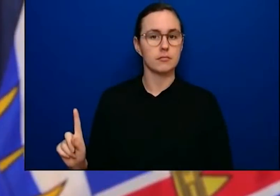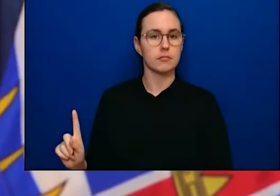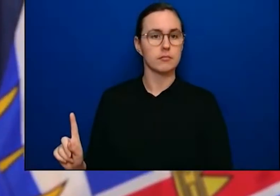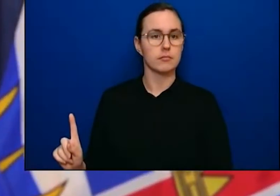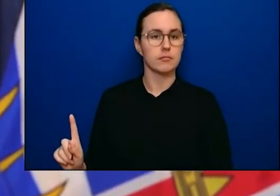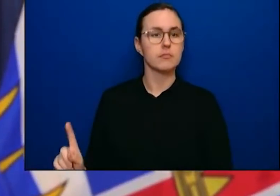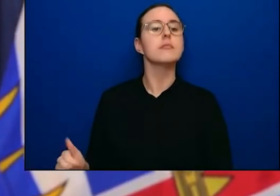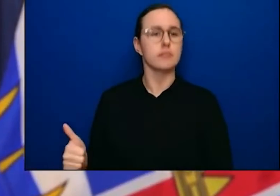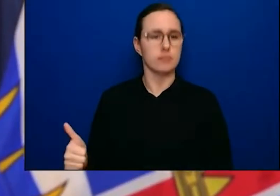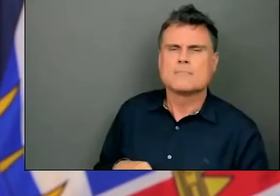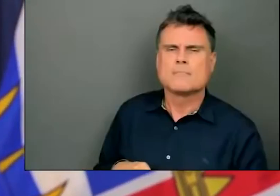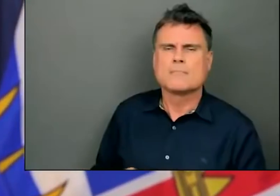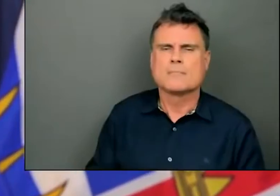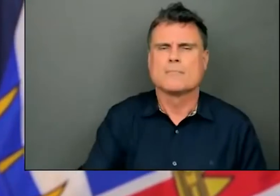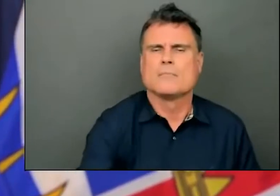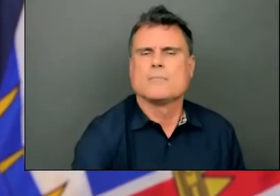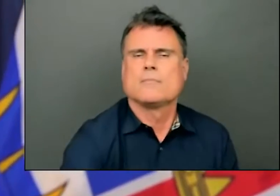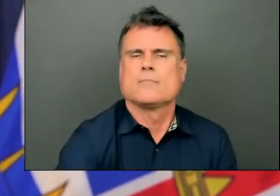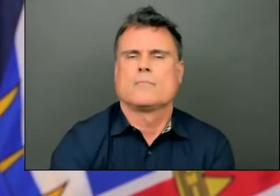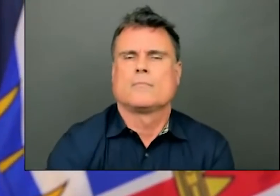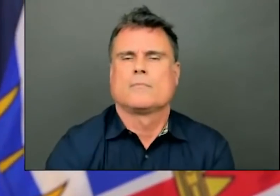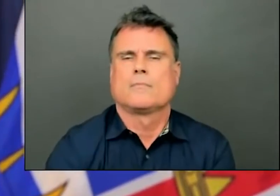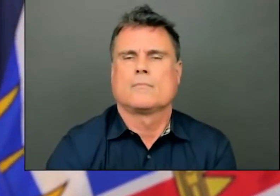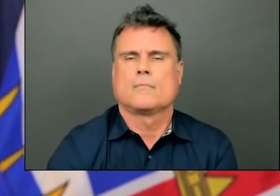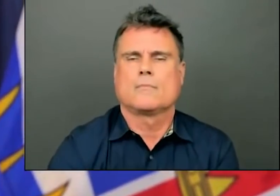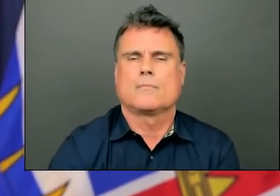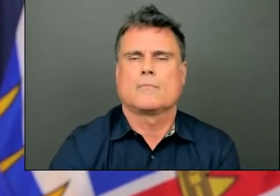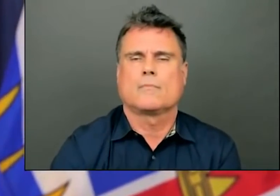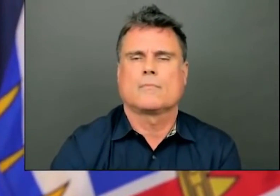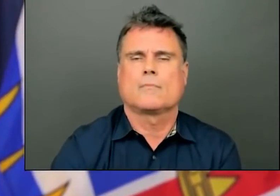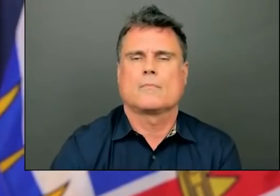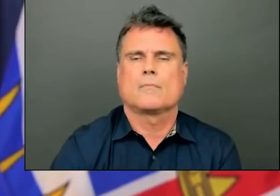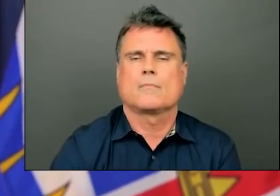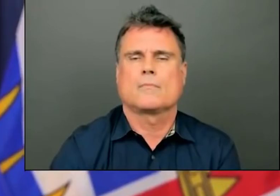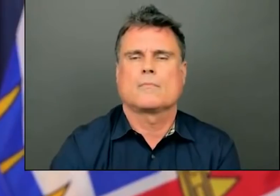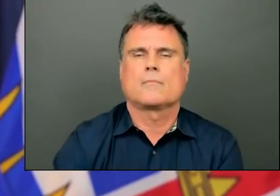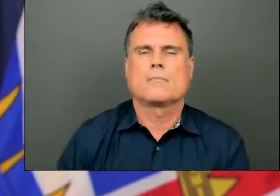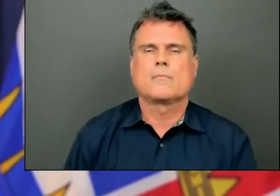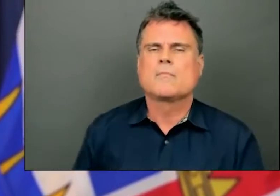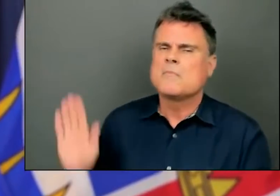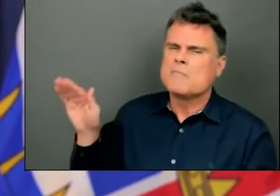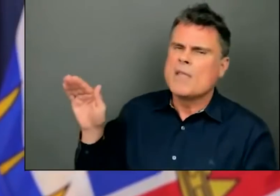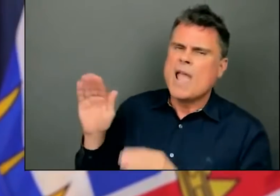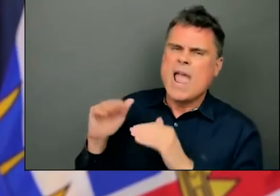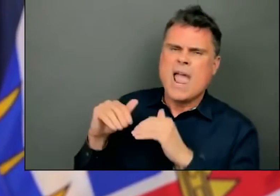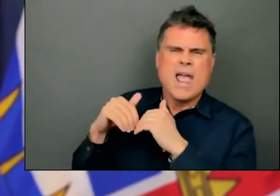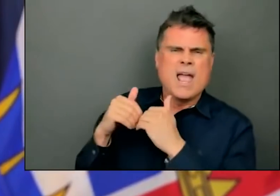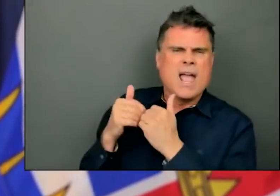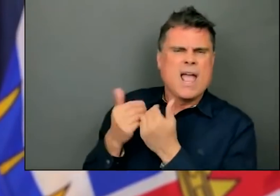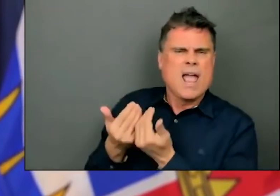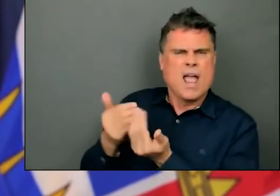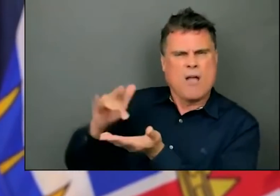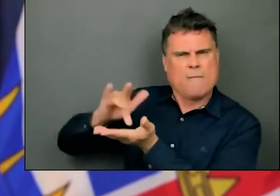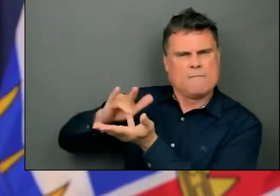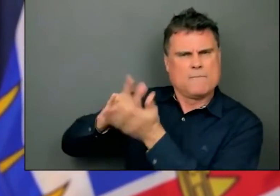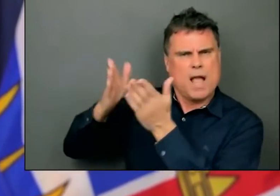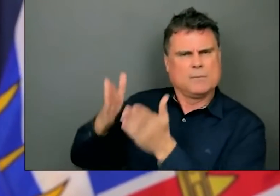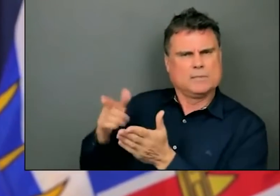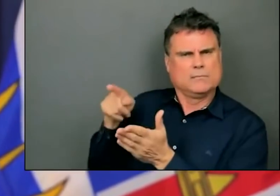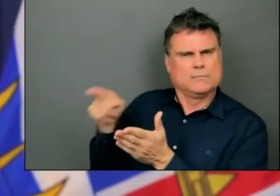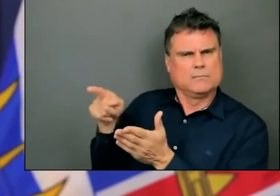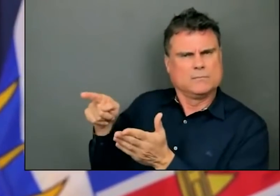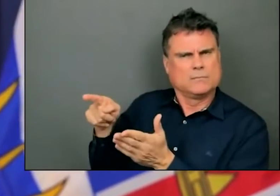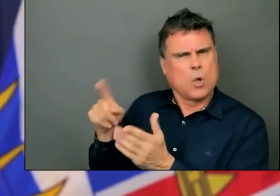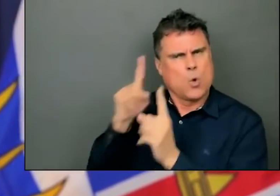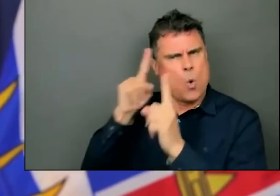how will pharmacies, this could be for either Dr. Henry or Minister Dix, how will pharmacies ensure that the right people